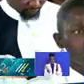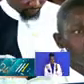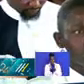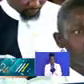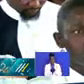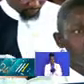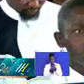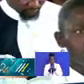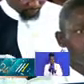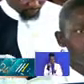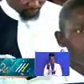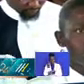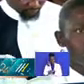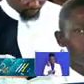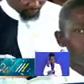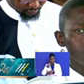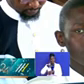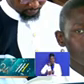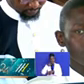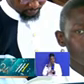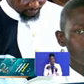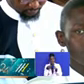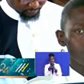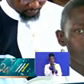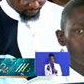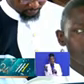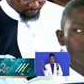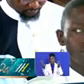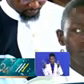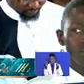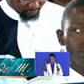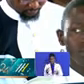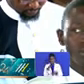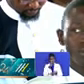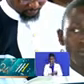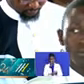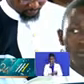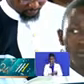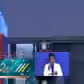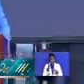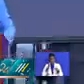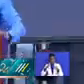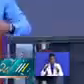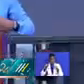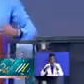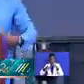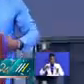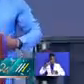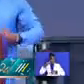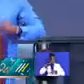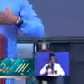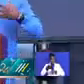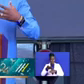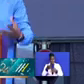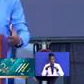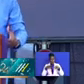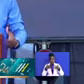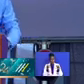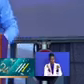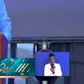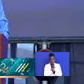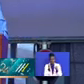without understanding them you will never be overcome or to be able to